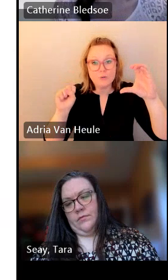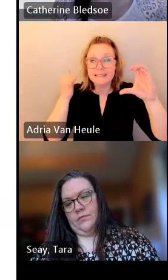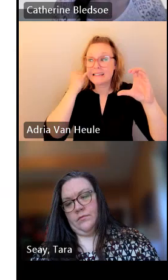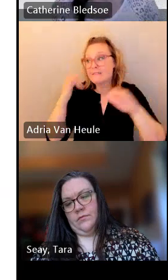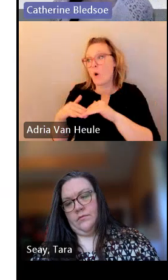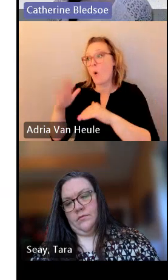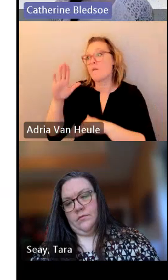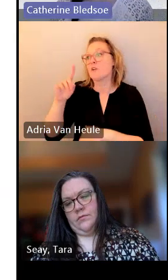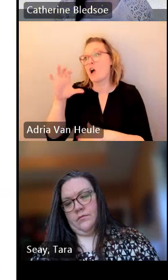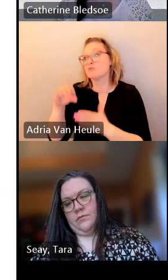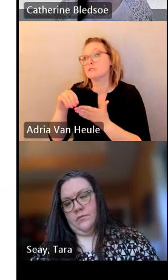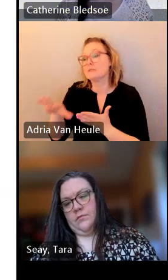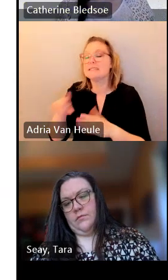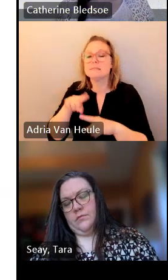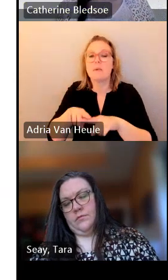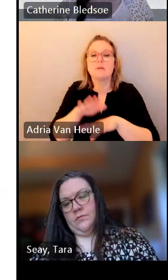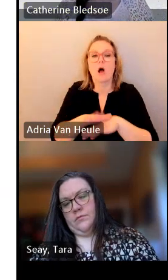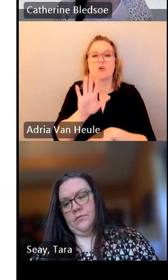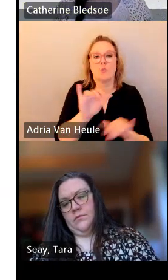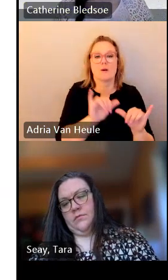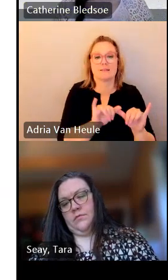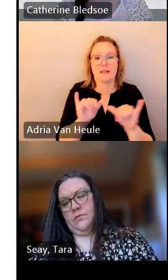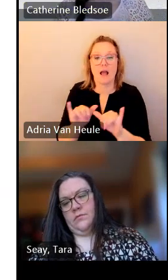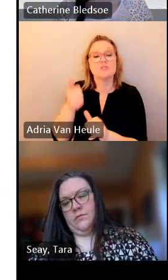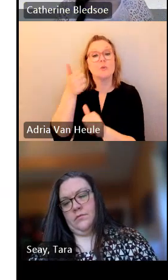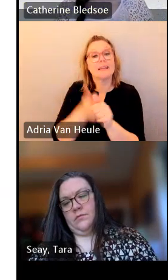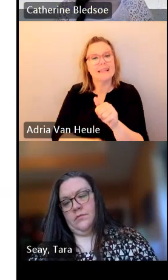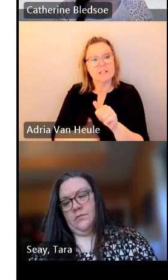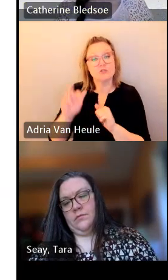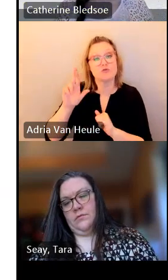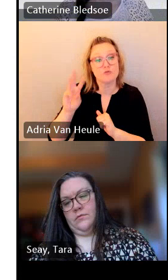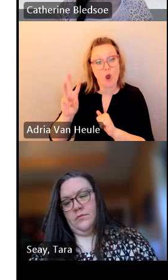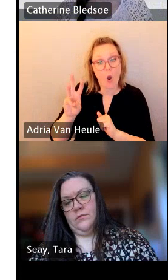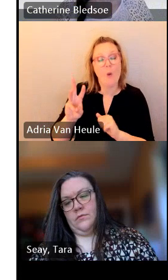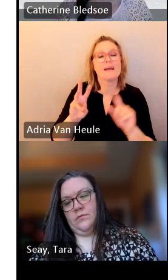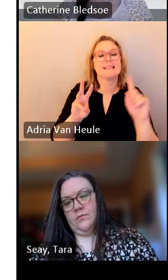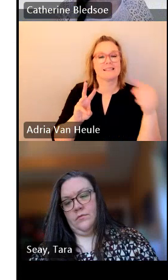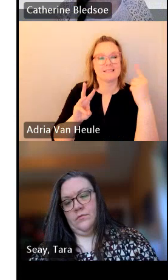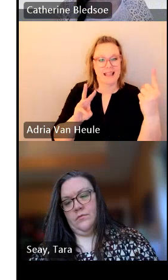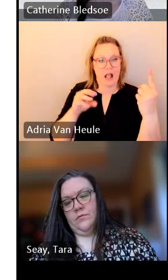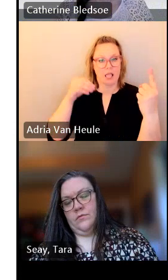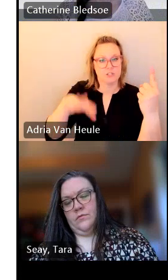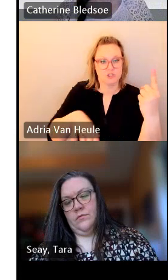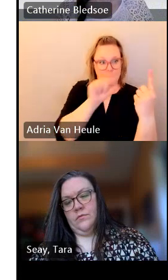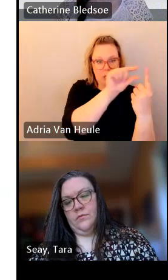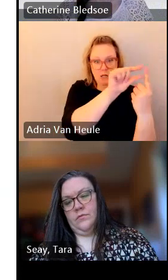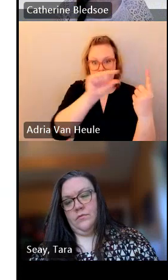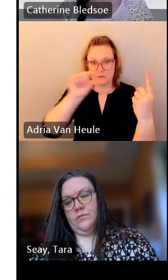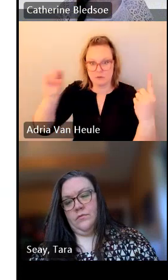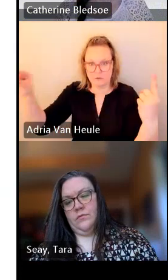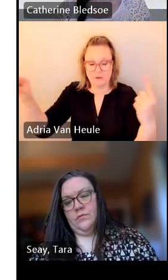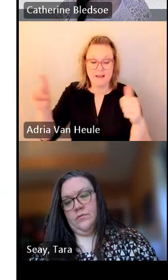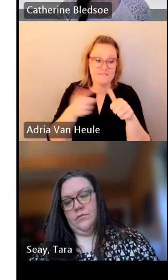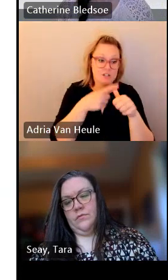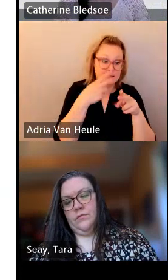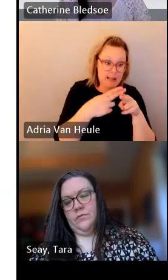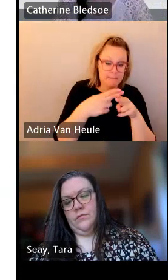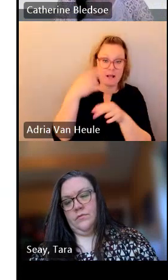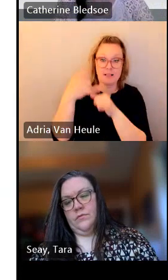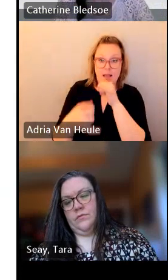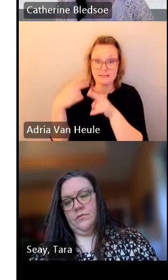size. And so again, each row is a single student. You put their unique ID again, their first name and their last name. And then